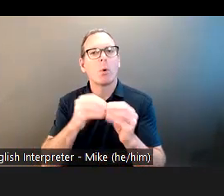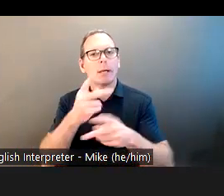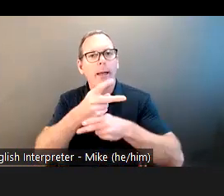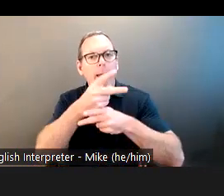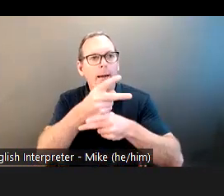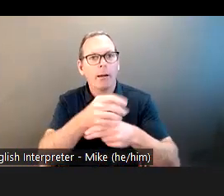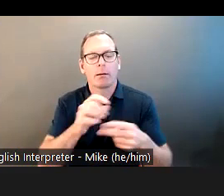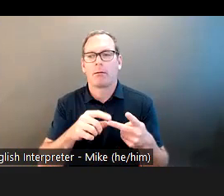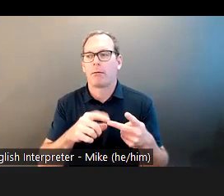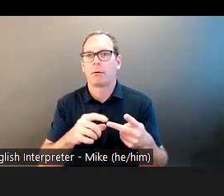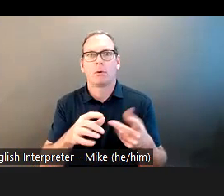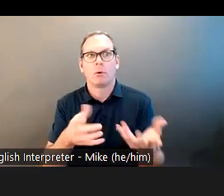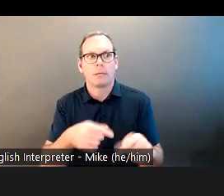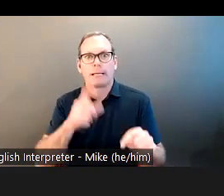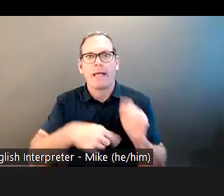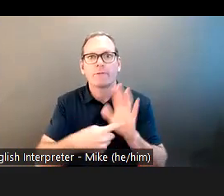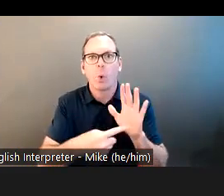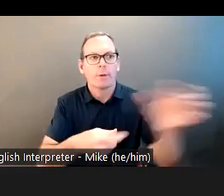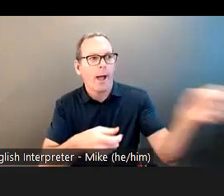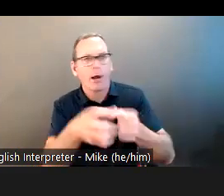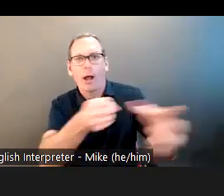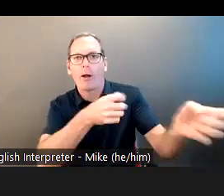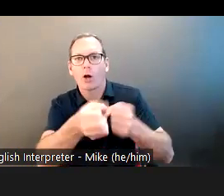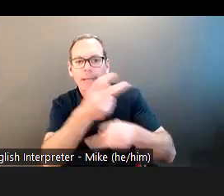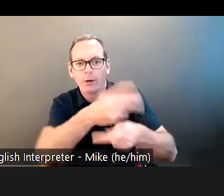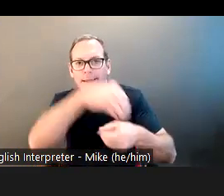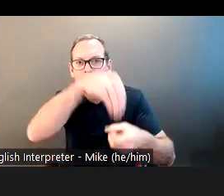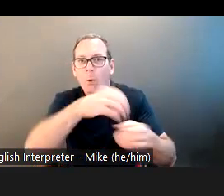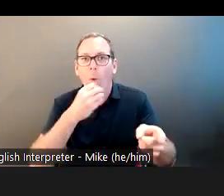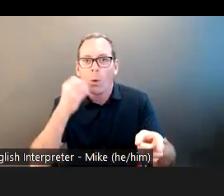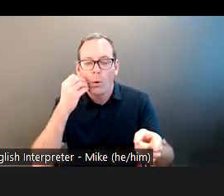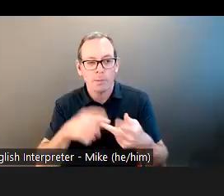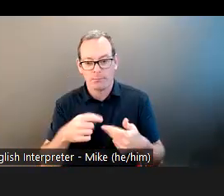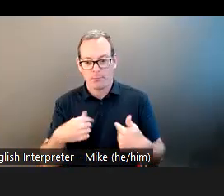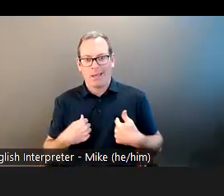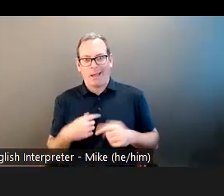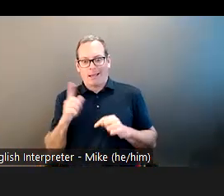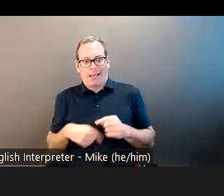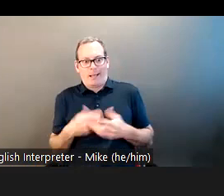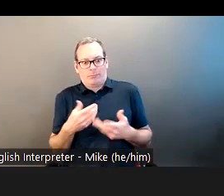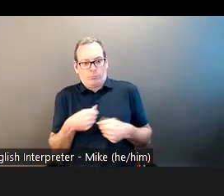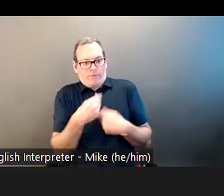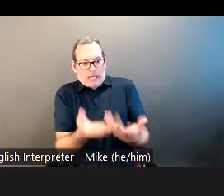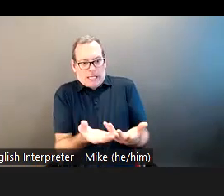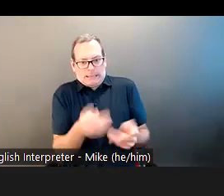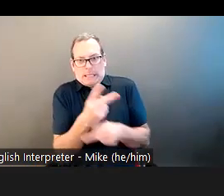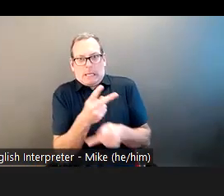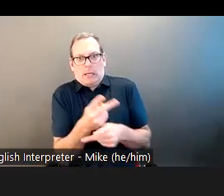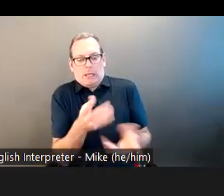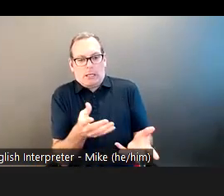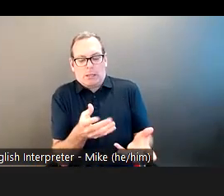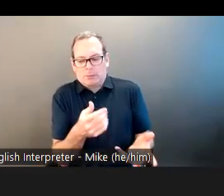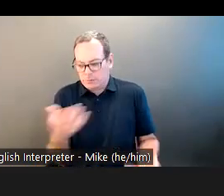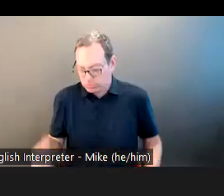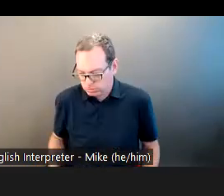afford 24/7 care in her home, it might become necessary for me to make a decision in her best